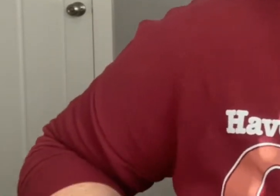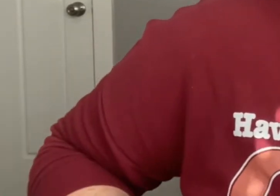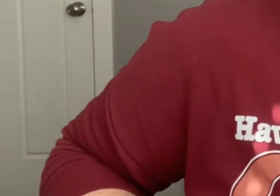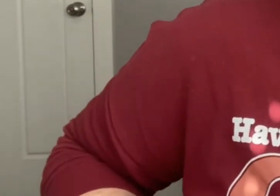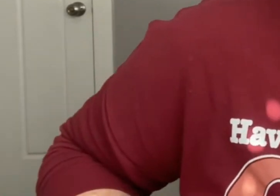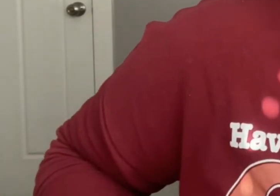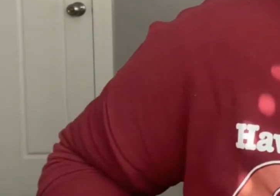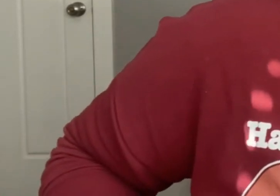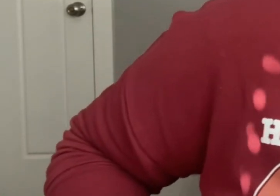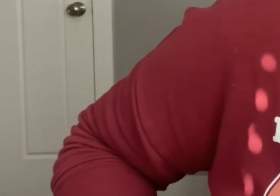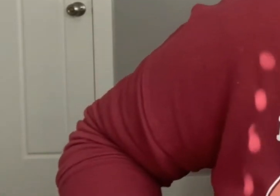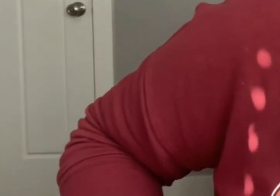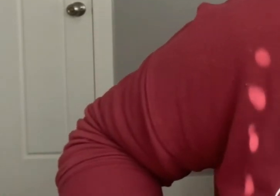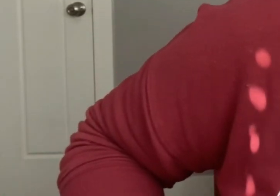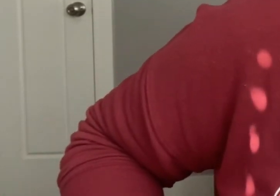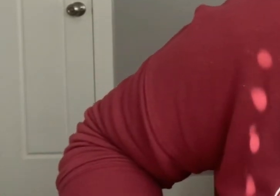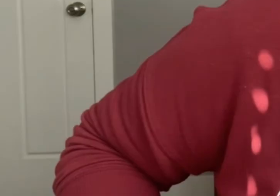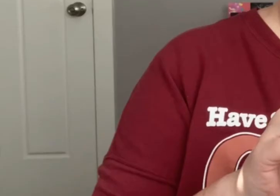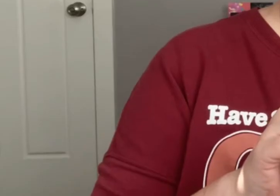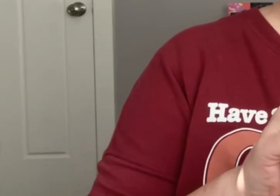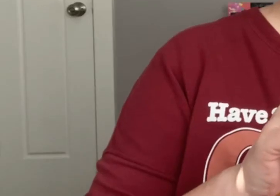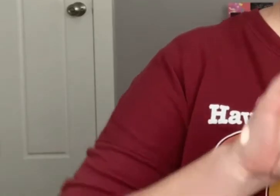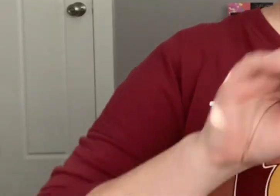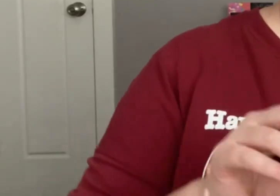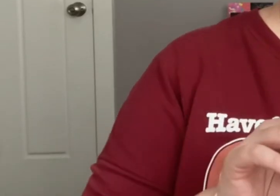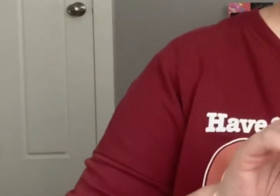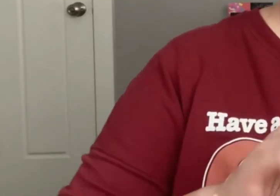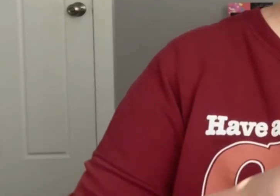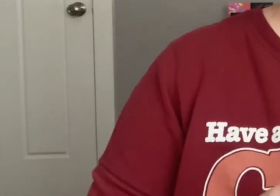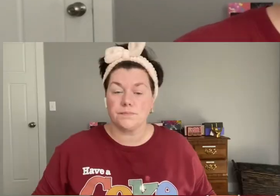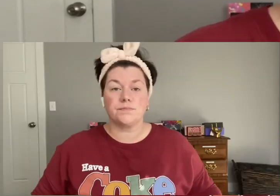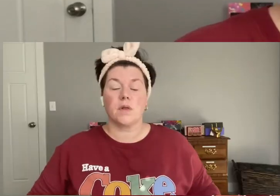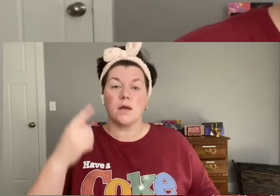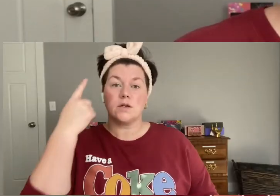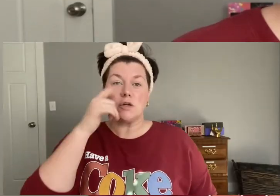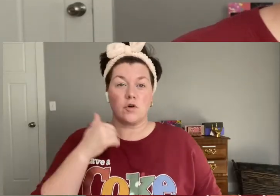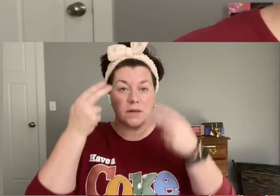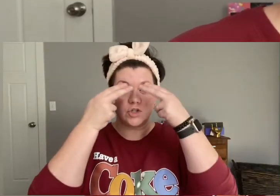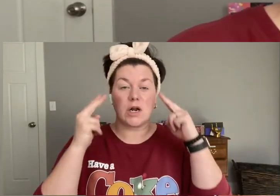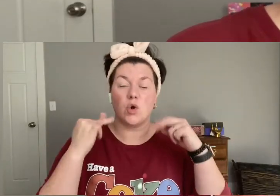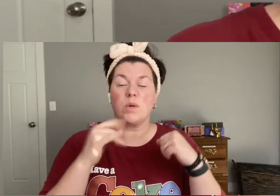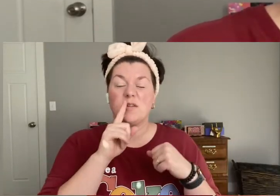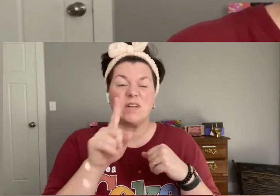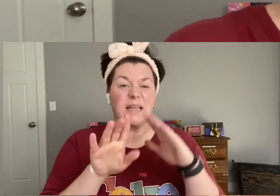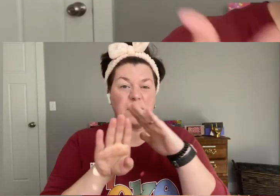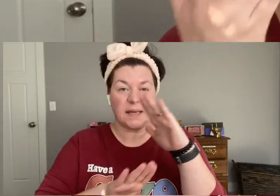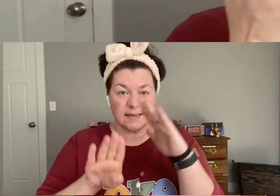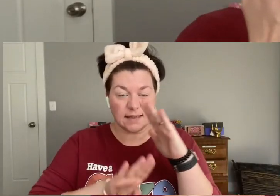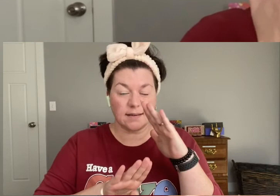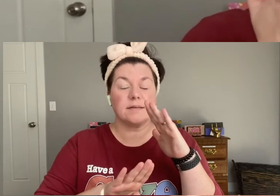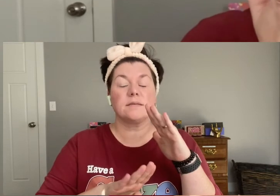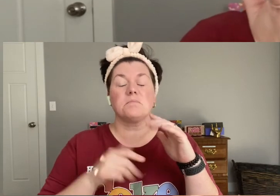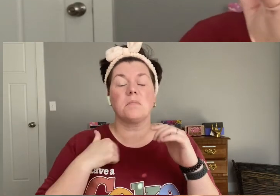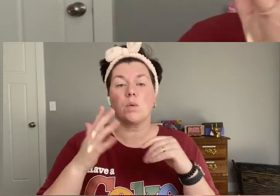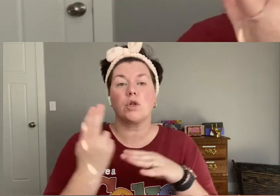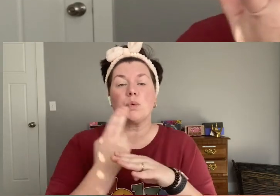I am going to use my P. Louise base, and then it's just gonna be a pretty basic eyeshadow look. So